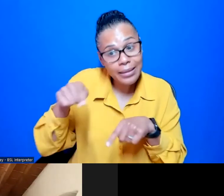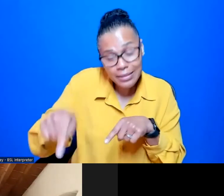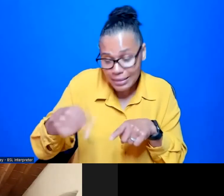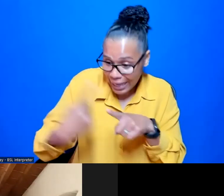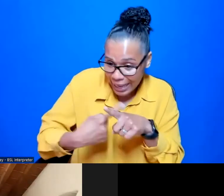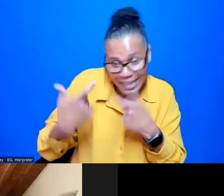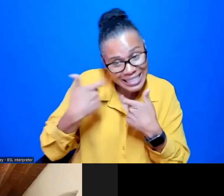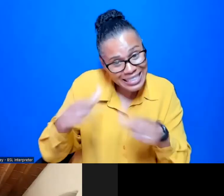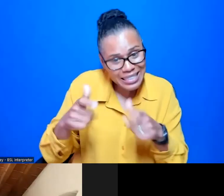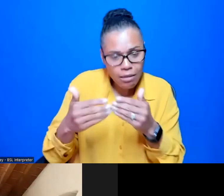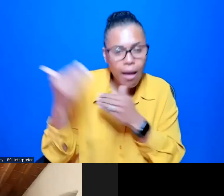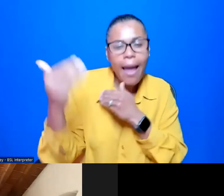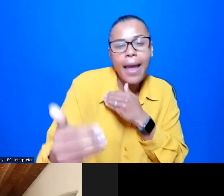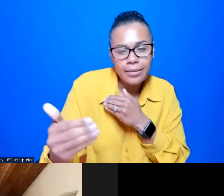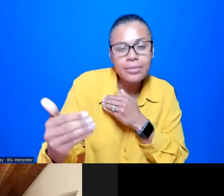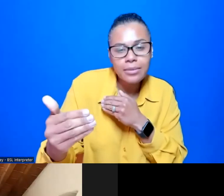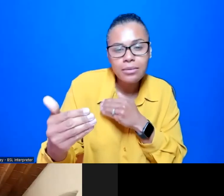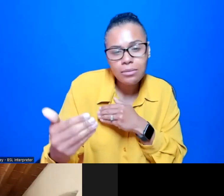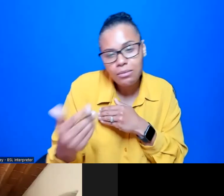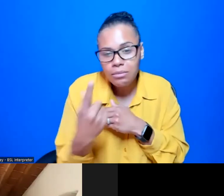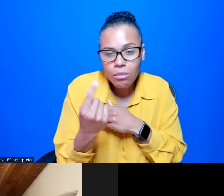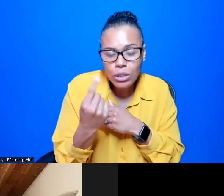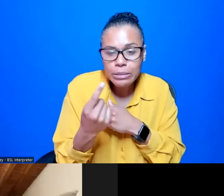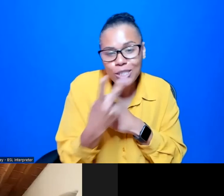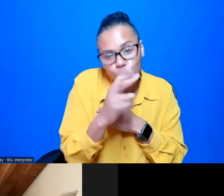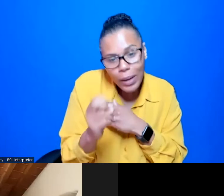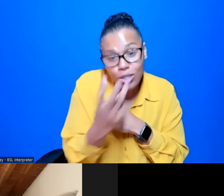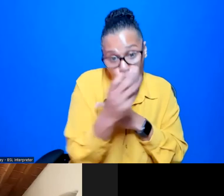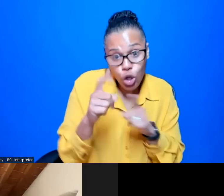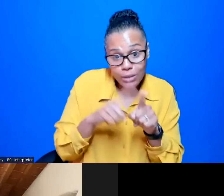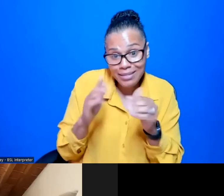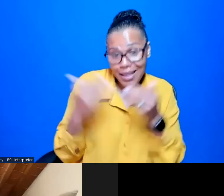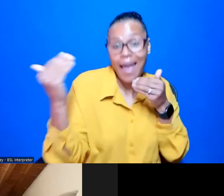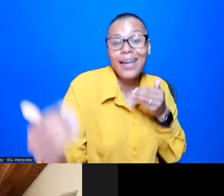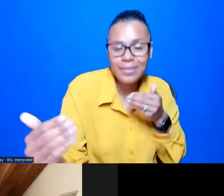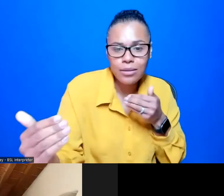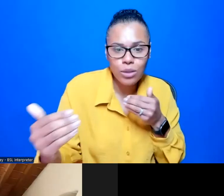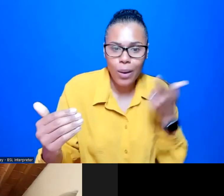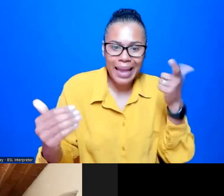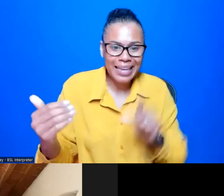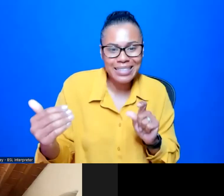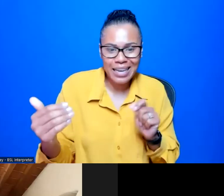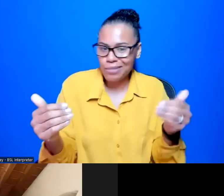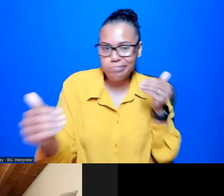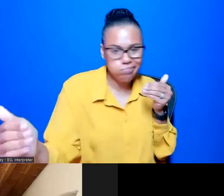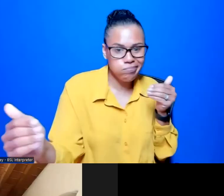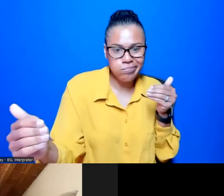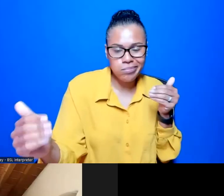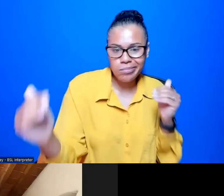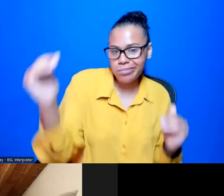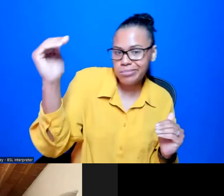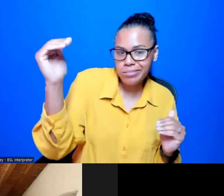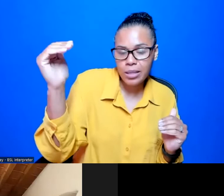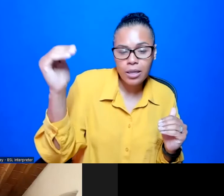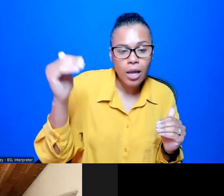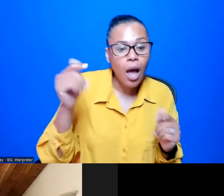like 20, 30 years compared to Italy, but it's the top. It's all right, grassroots. It's fantastic. Everybody's